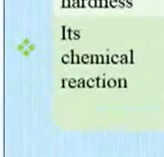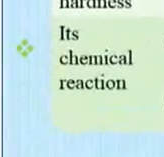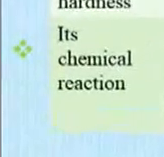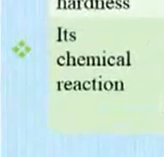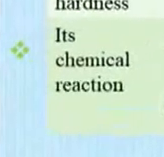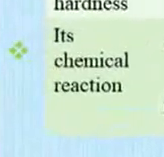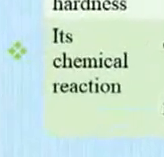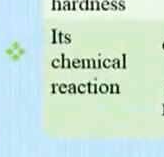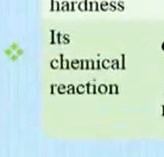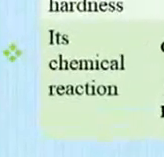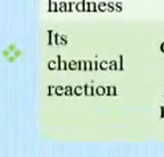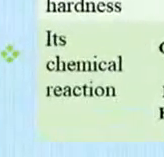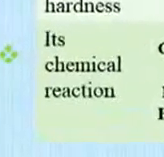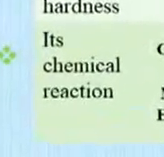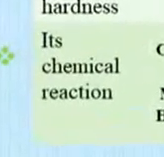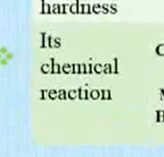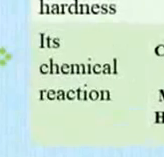hardness of water.